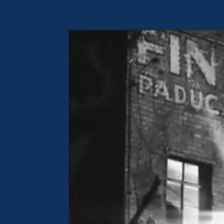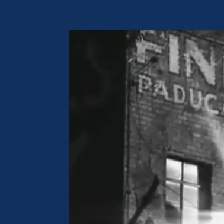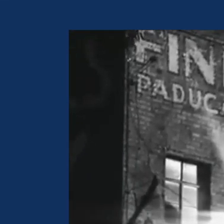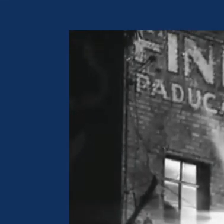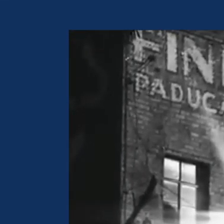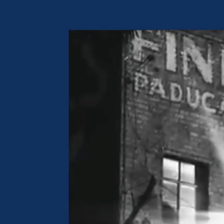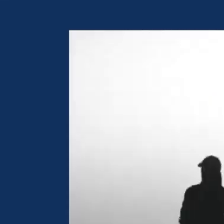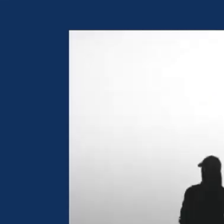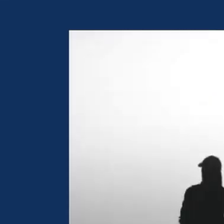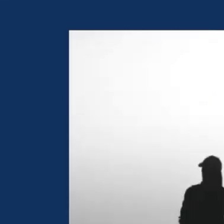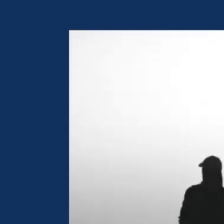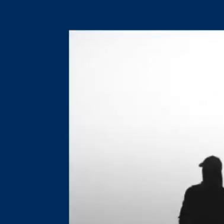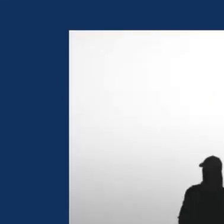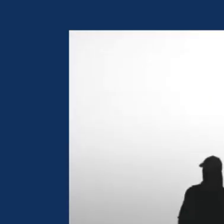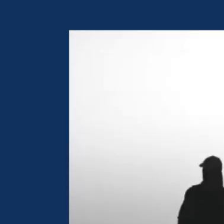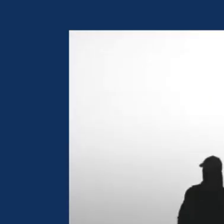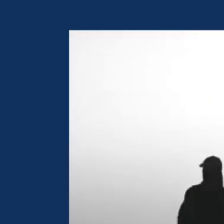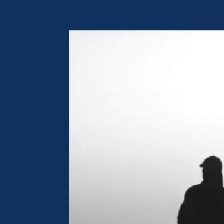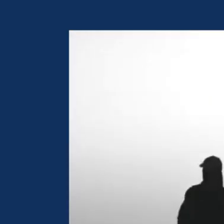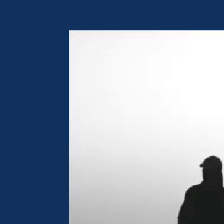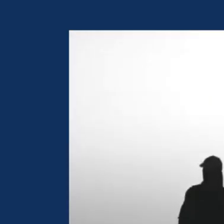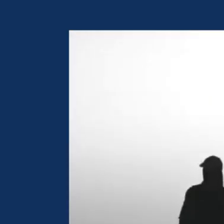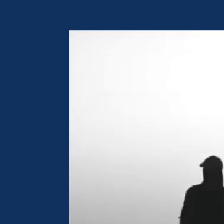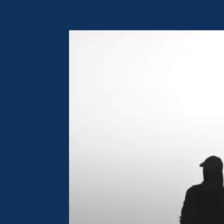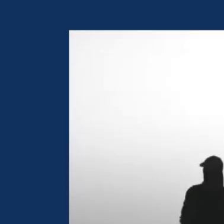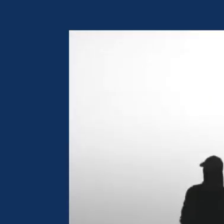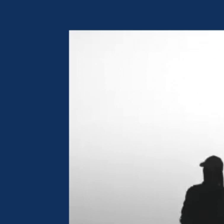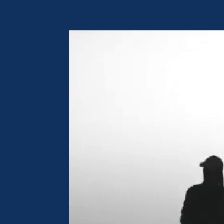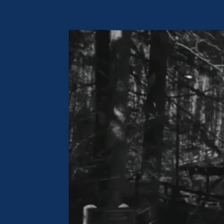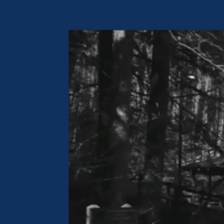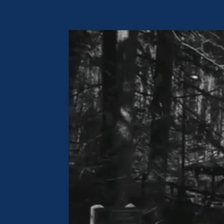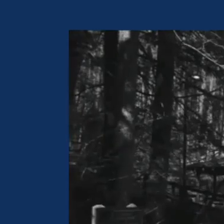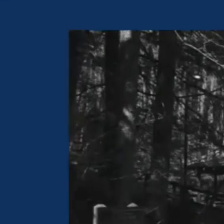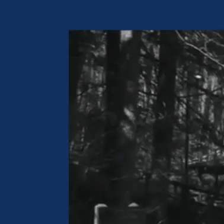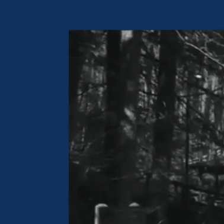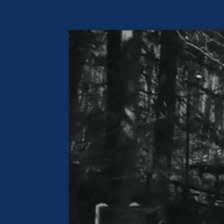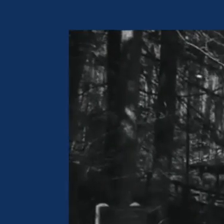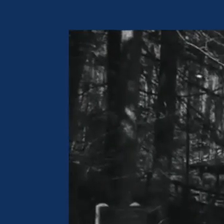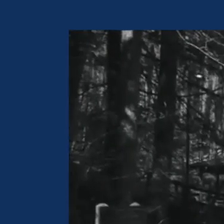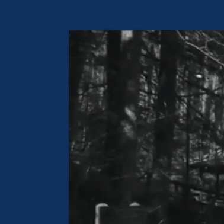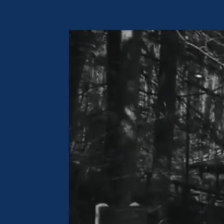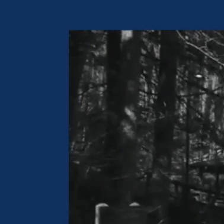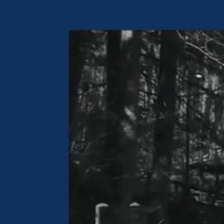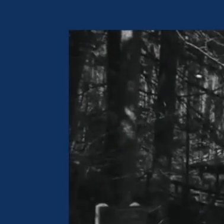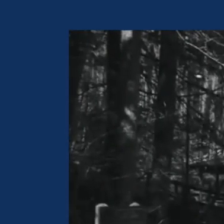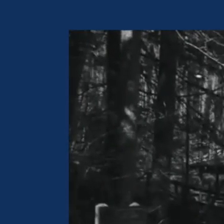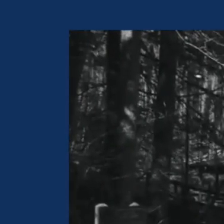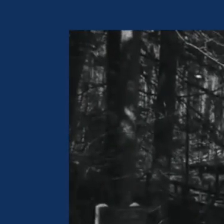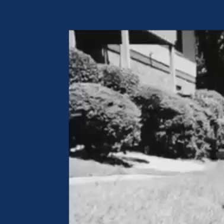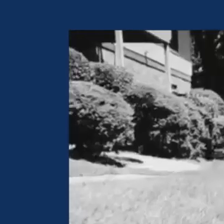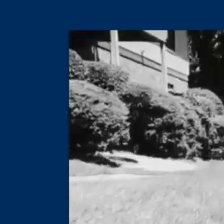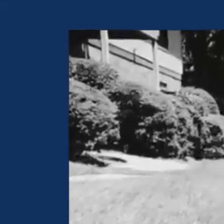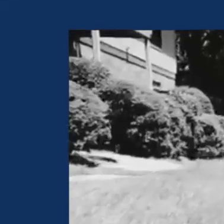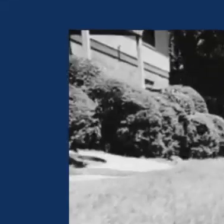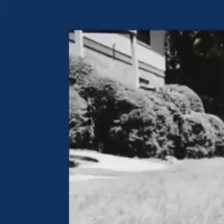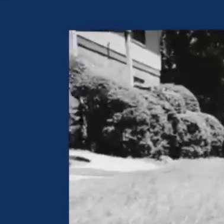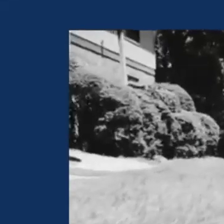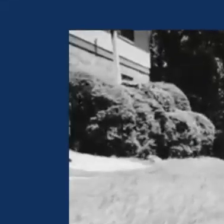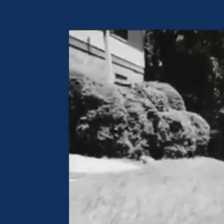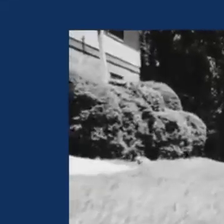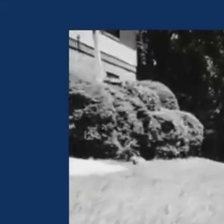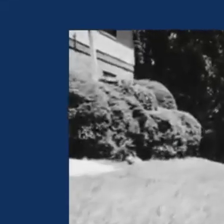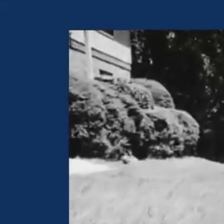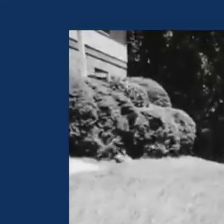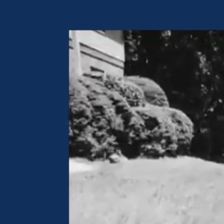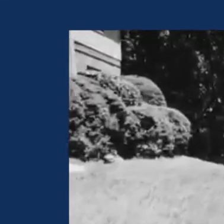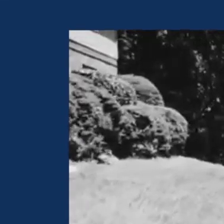days. Make the days count as we take care of ourselves and those we love.